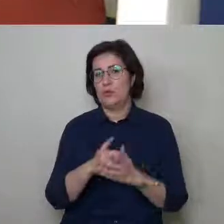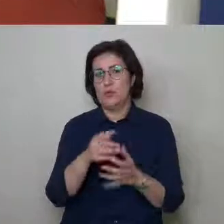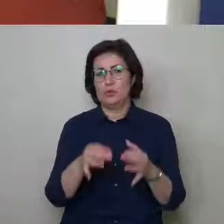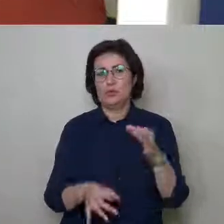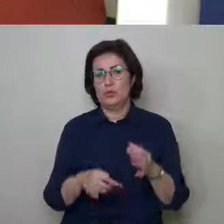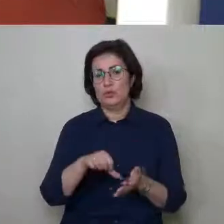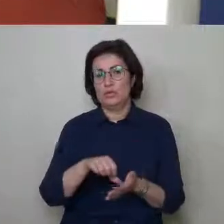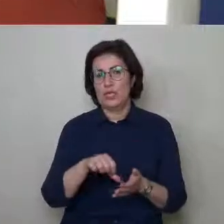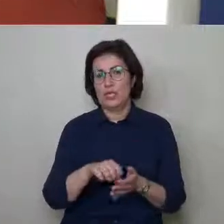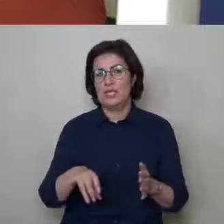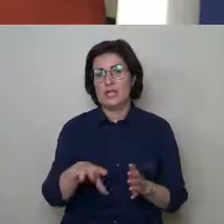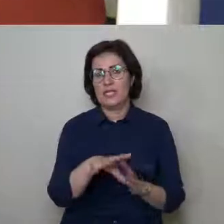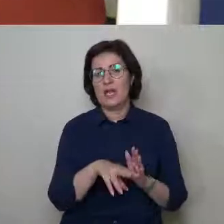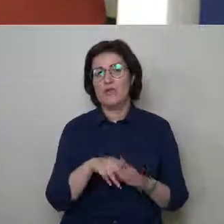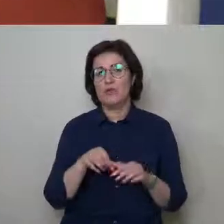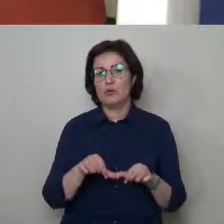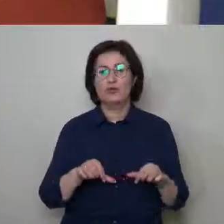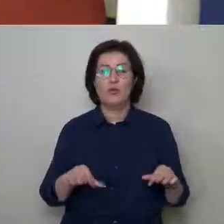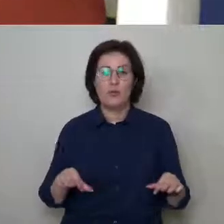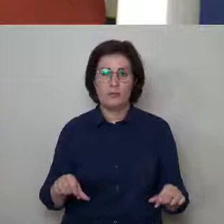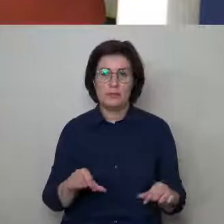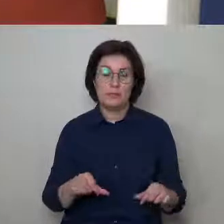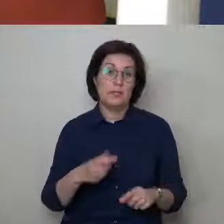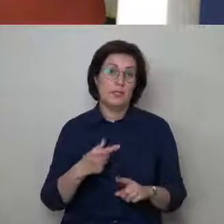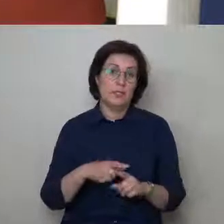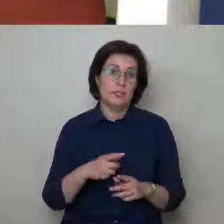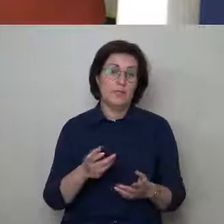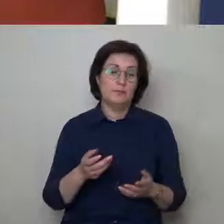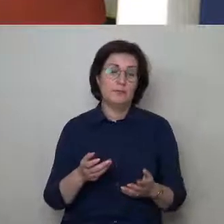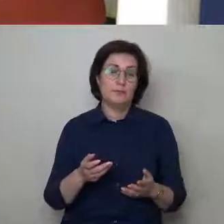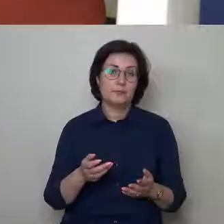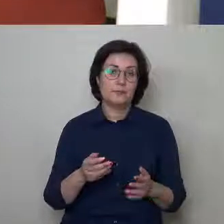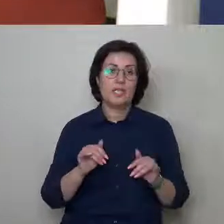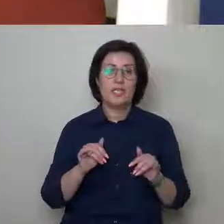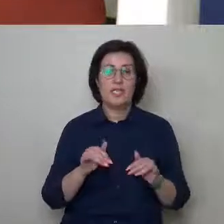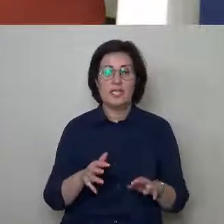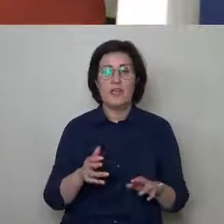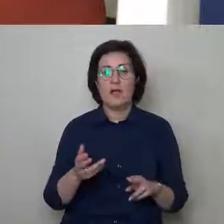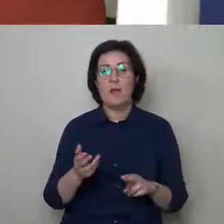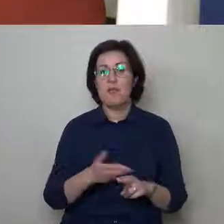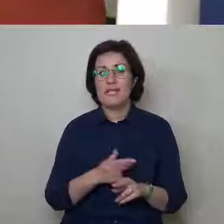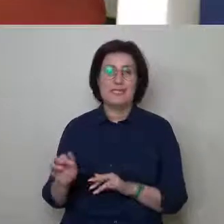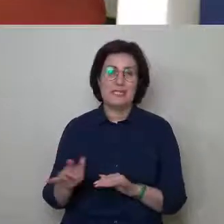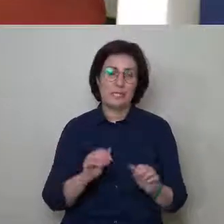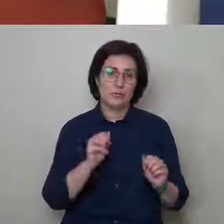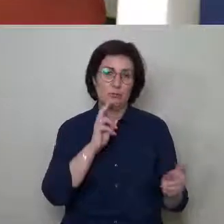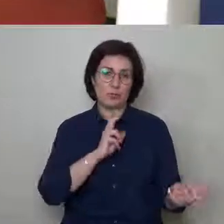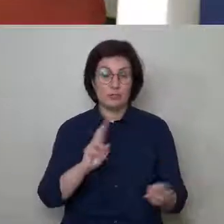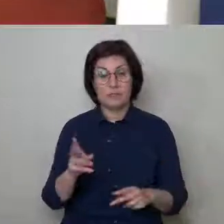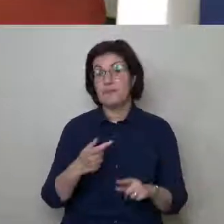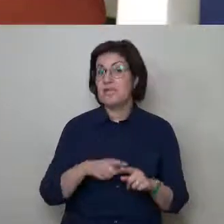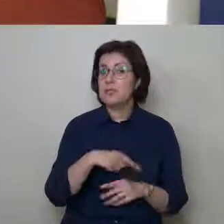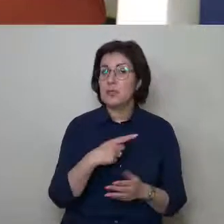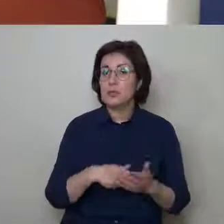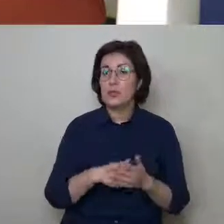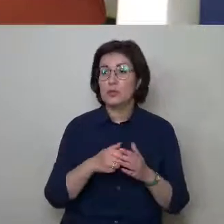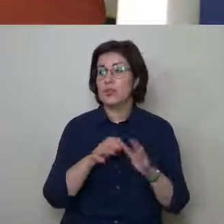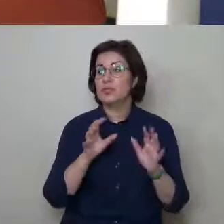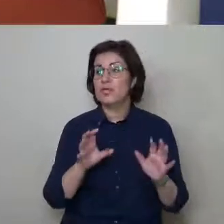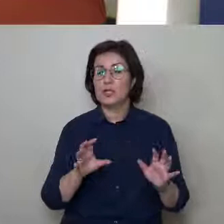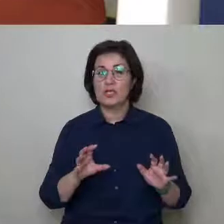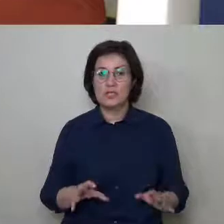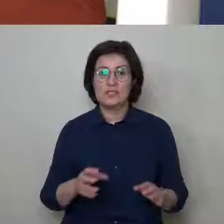It can only be challenged with a court if we're talking about a member of the Territorial Election Commission, about one's